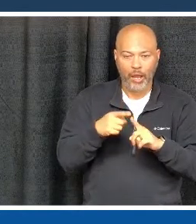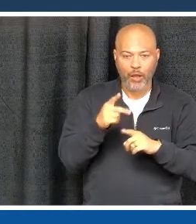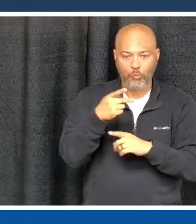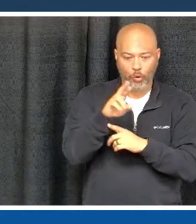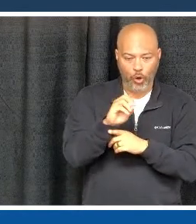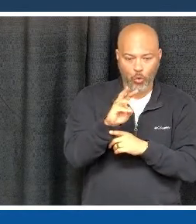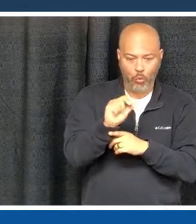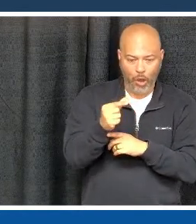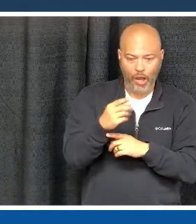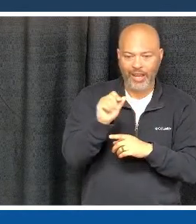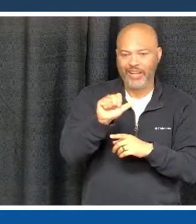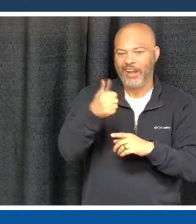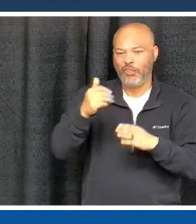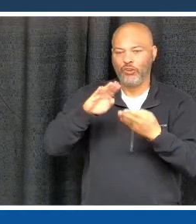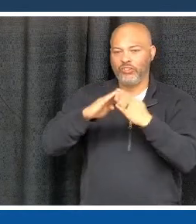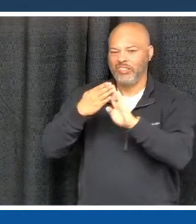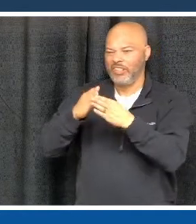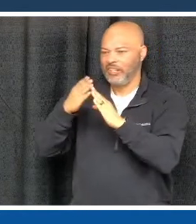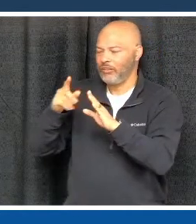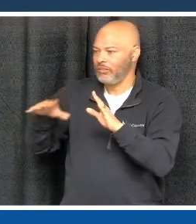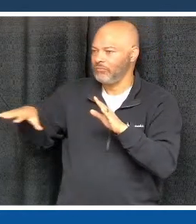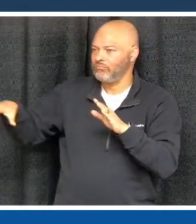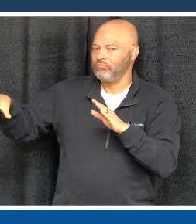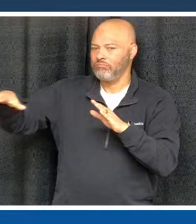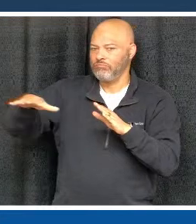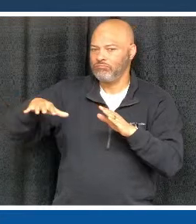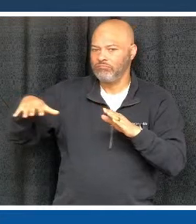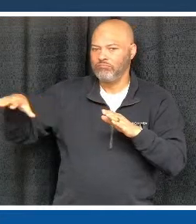ProWalk and other city existing